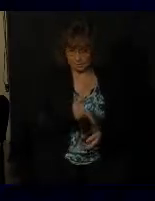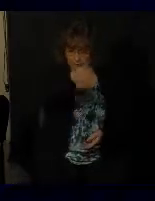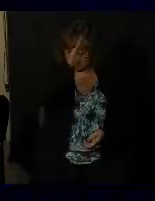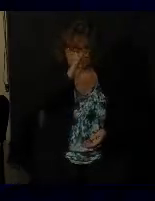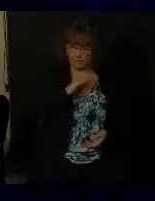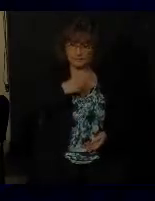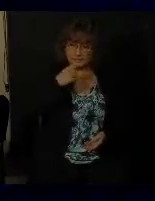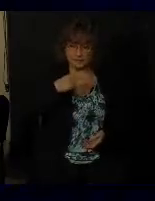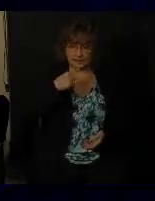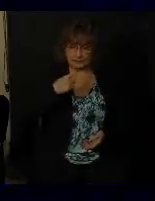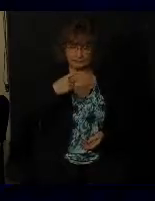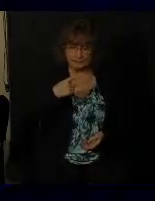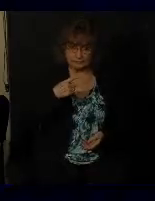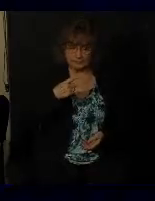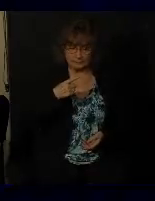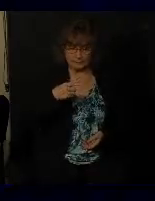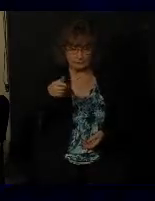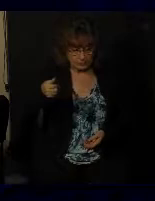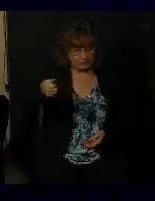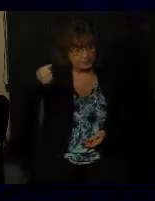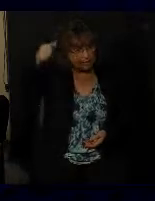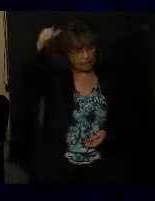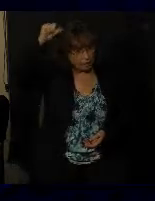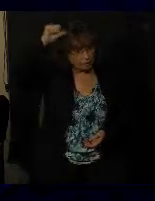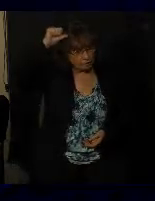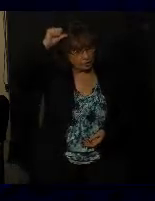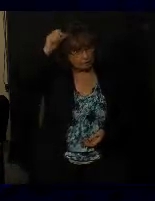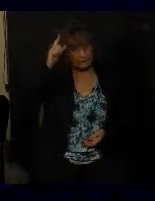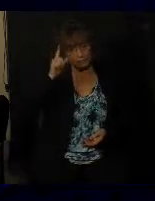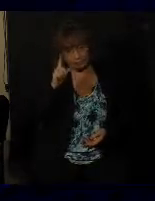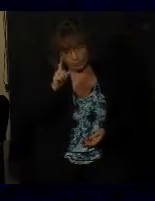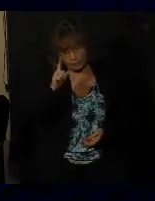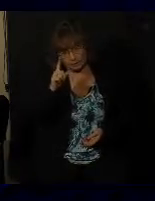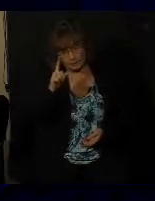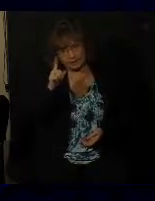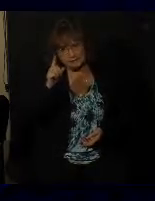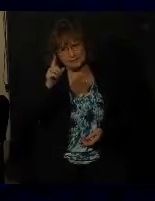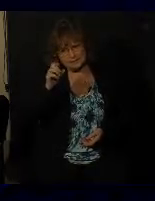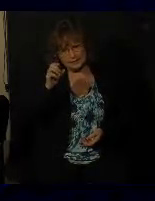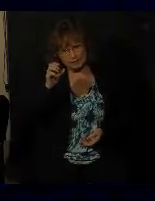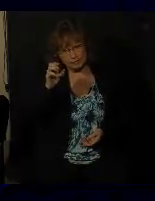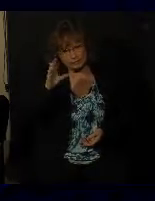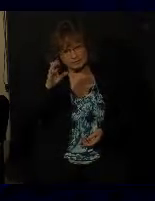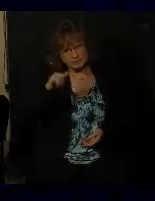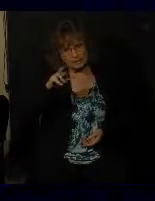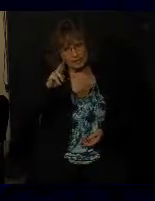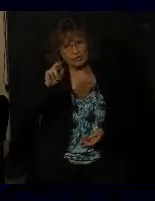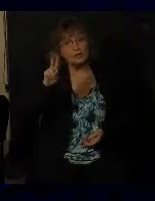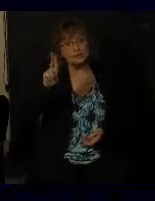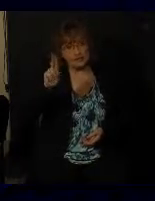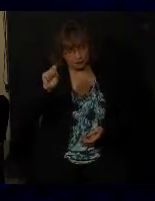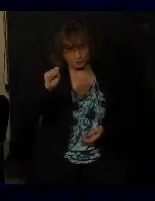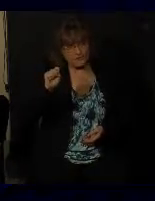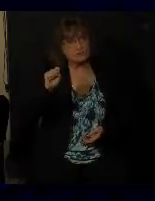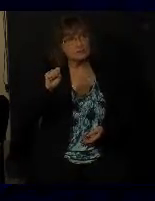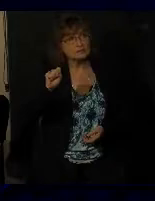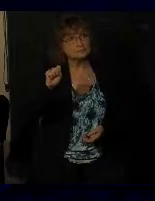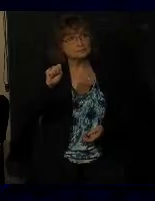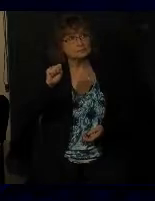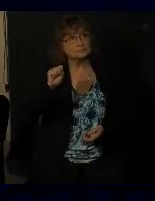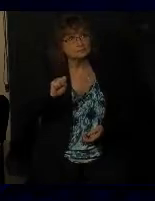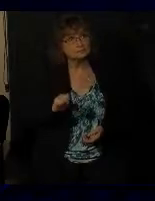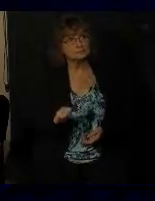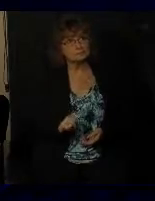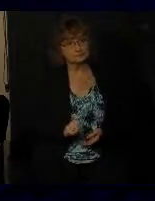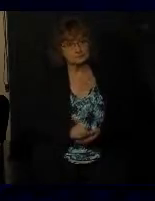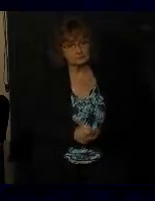Cyrus, who had been prophesied far earlier that he was going to be used by God to do these very things.